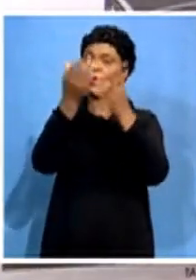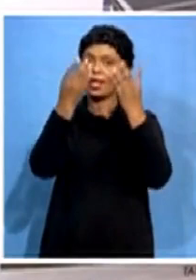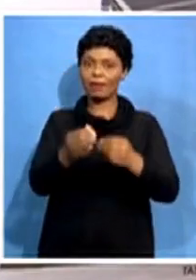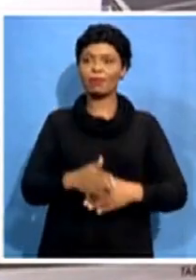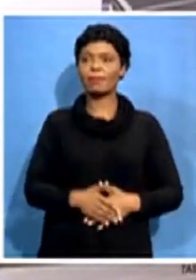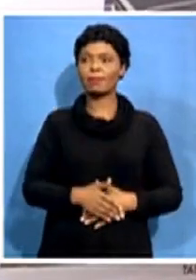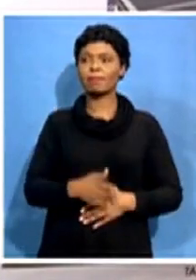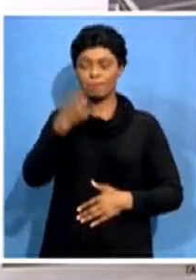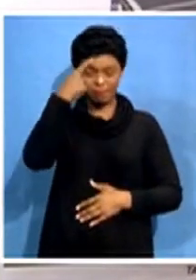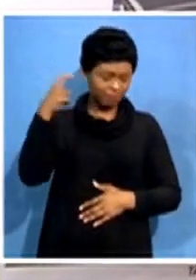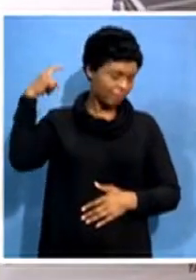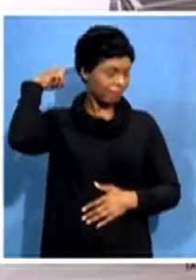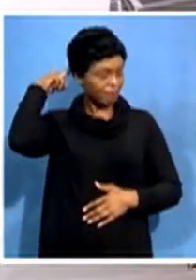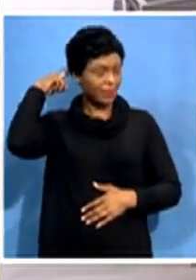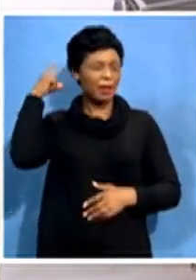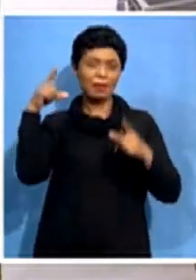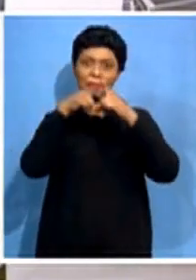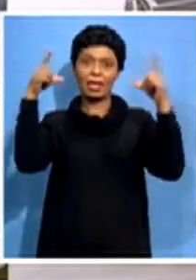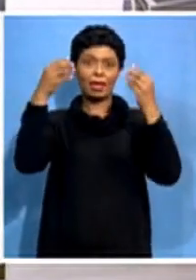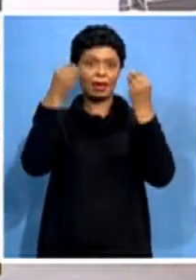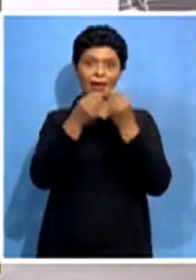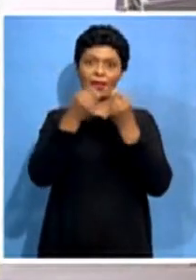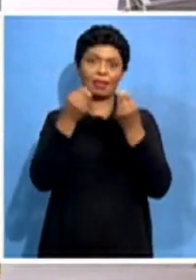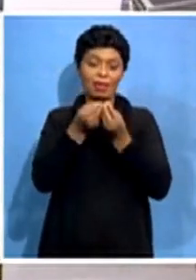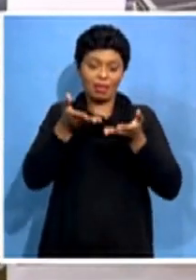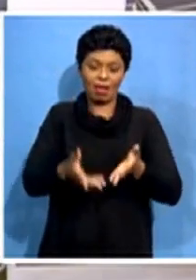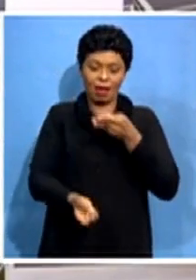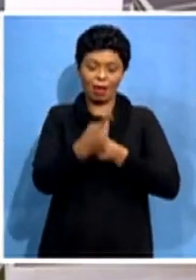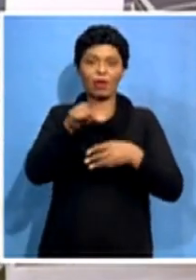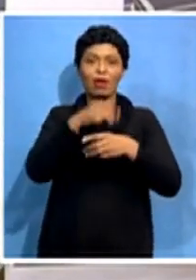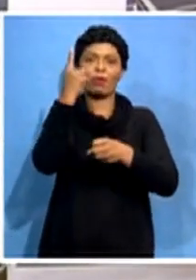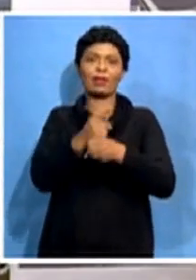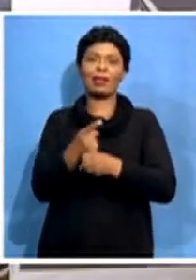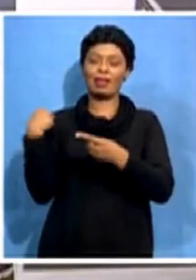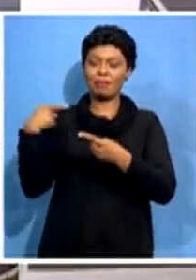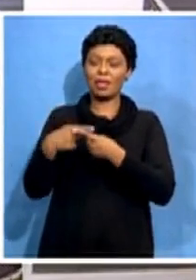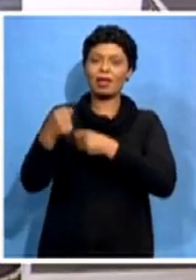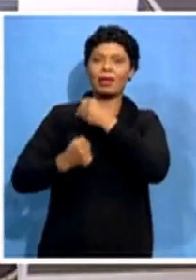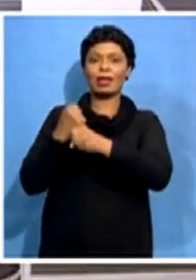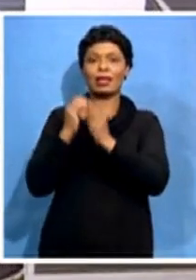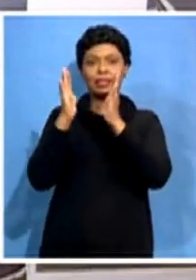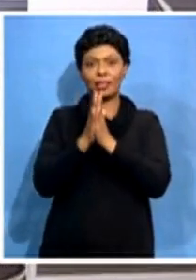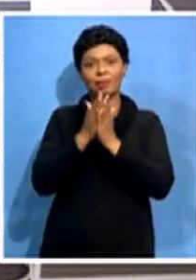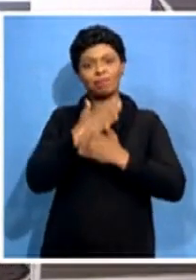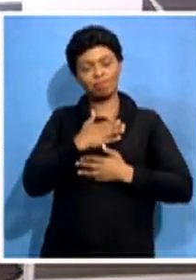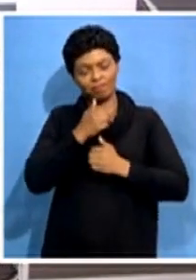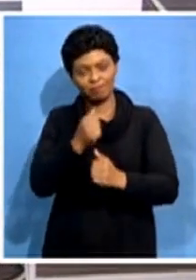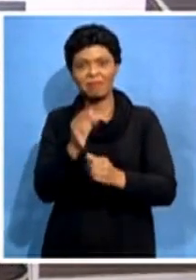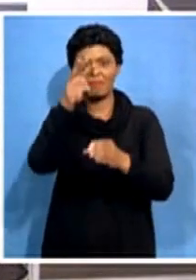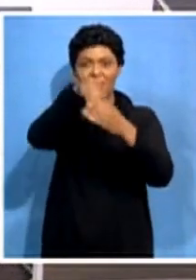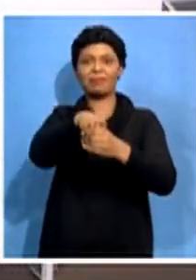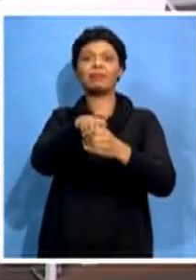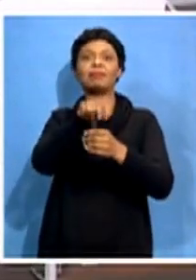in the last 10 years since car trade. So we're very pleased to be part of it. The timelines, Your Excellency, are